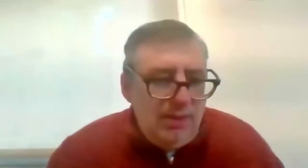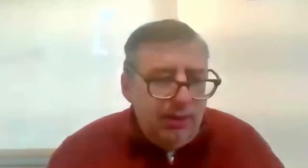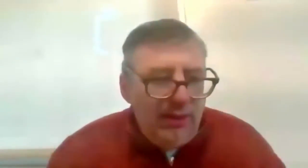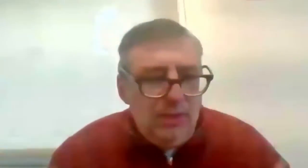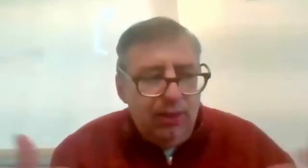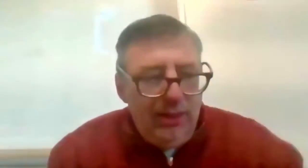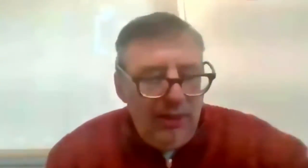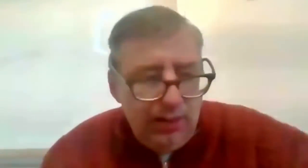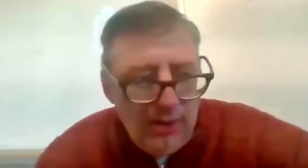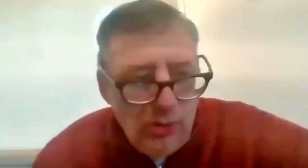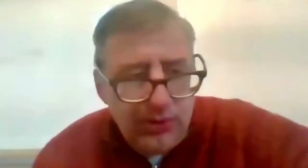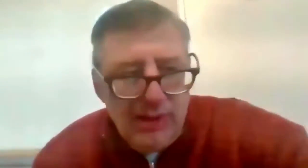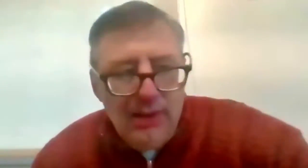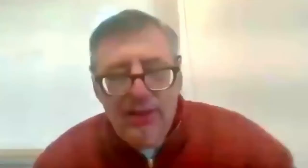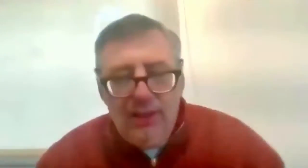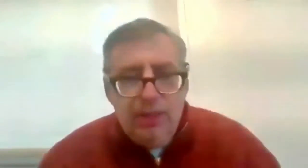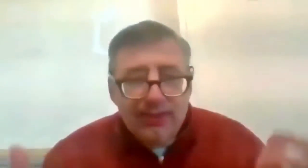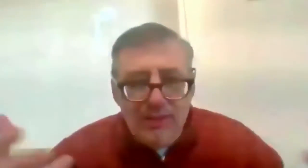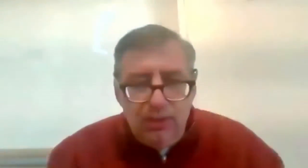on the